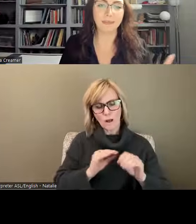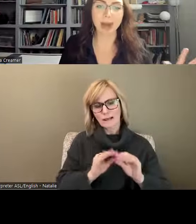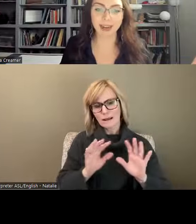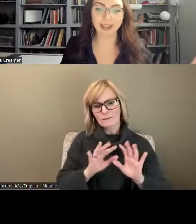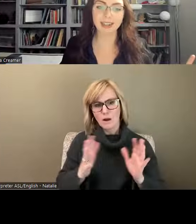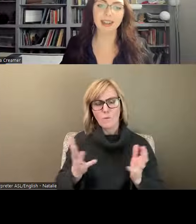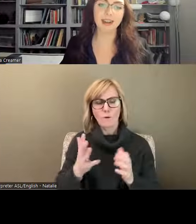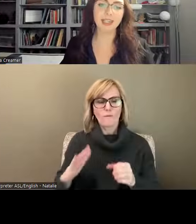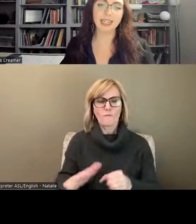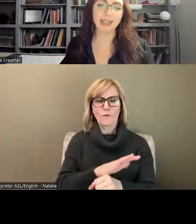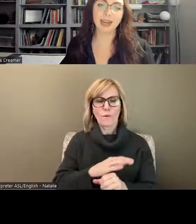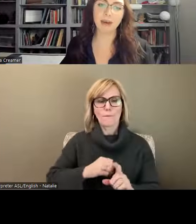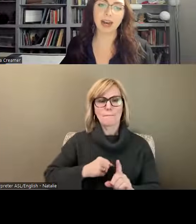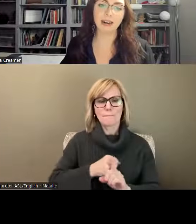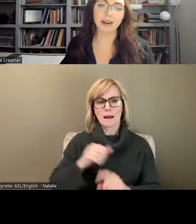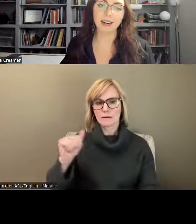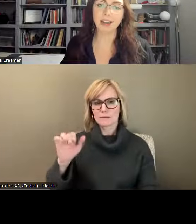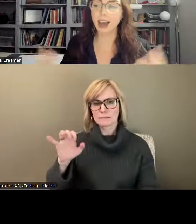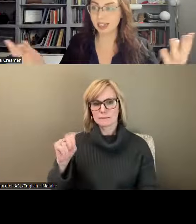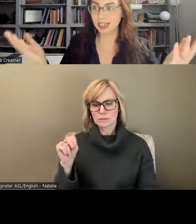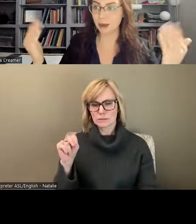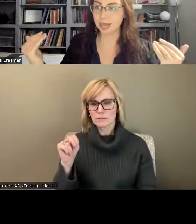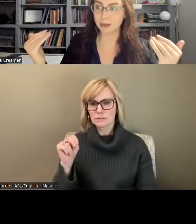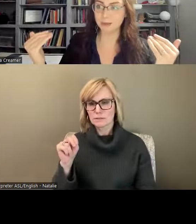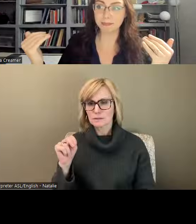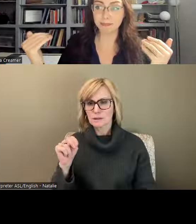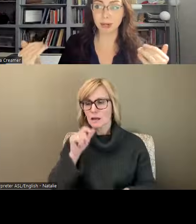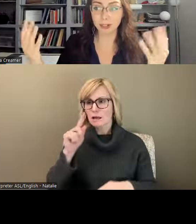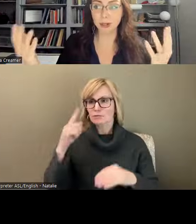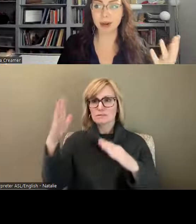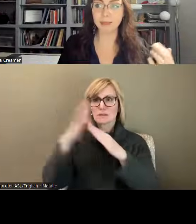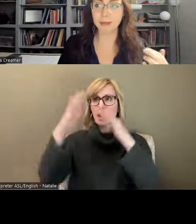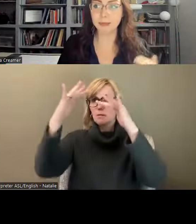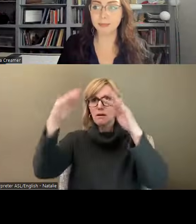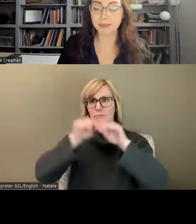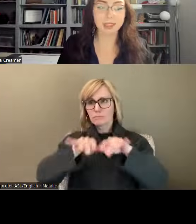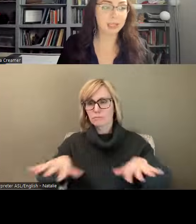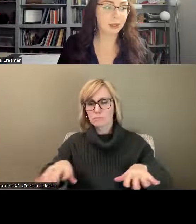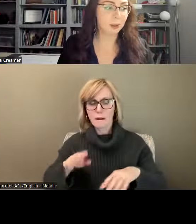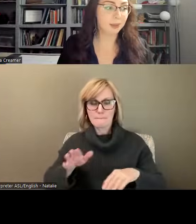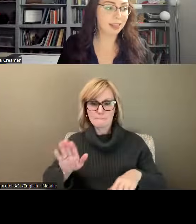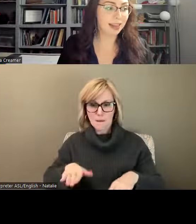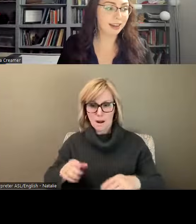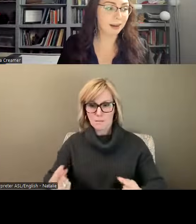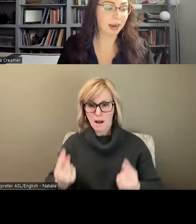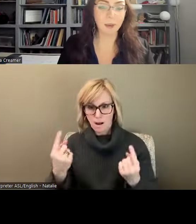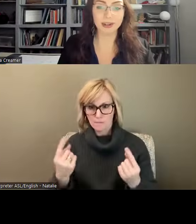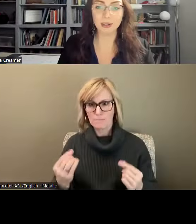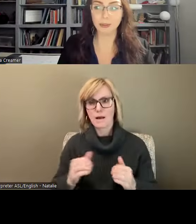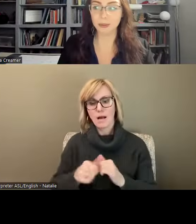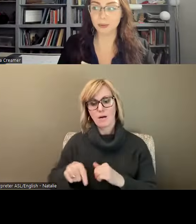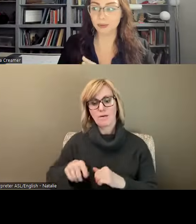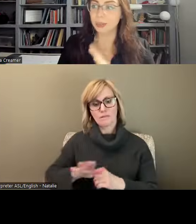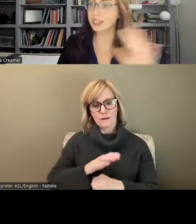the full impact of the Assyrian Empire, not just top down, but also bottom up. So with that, I